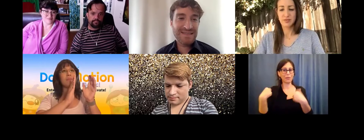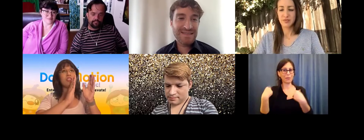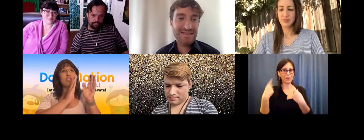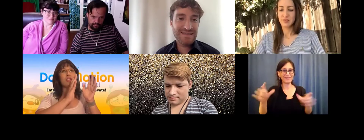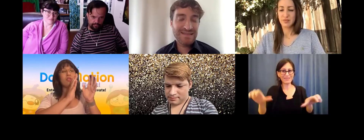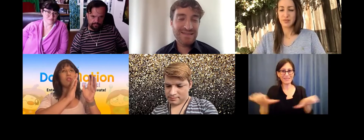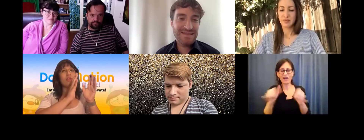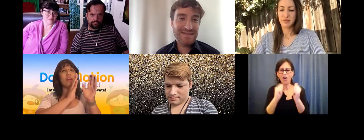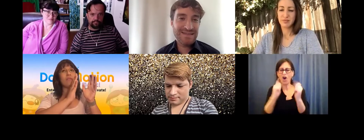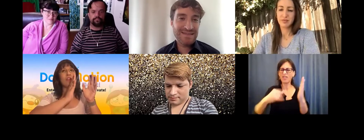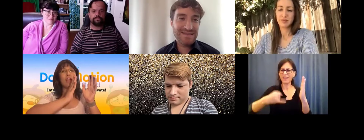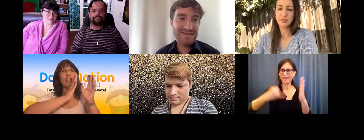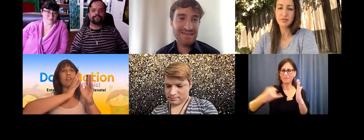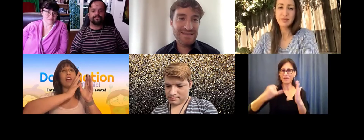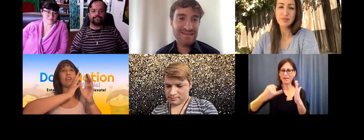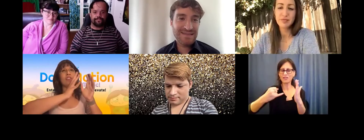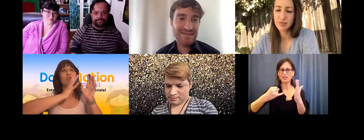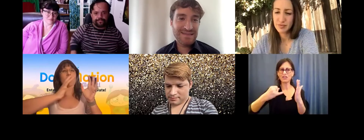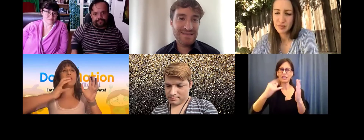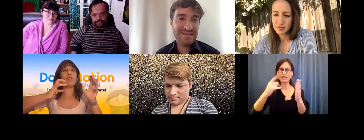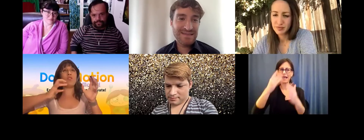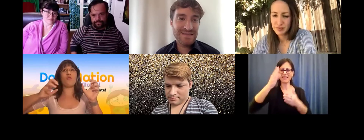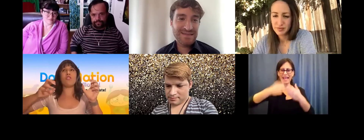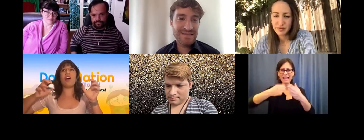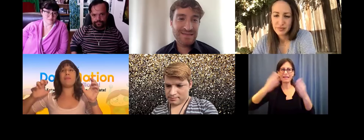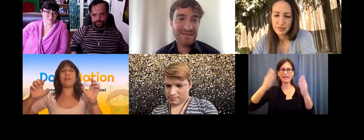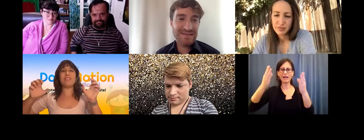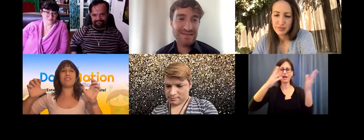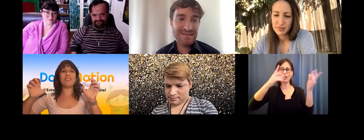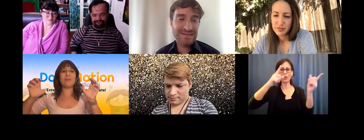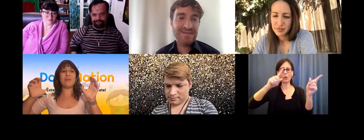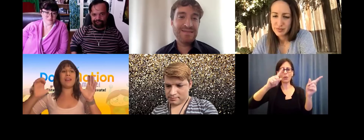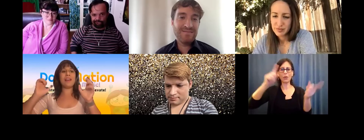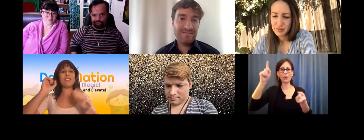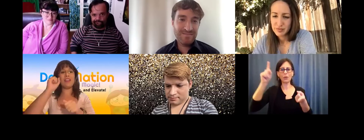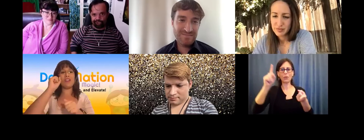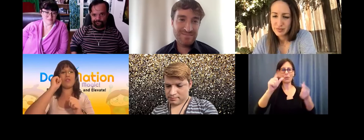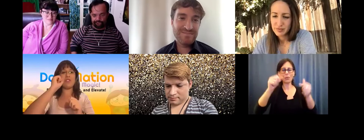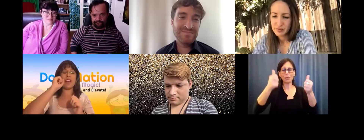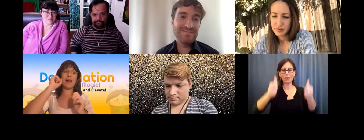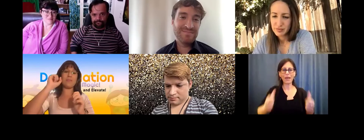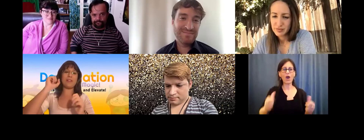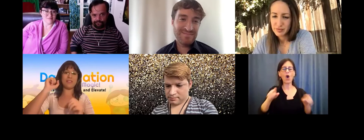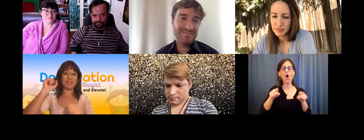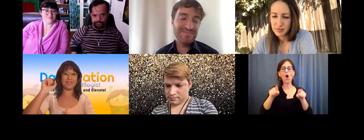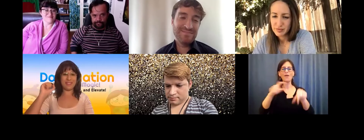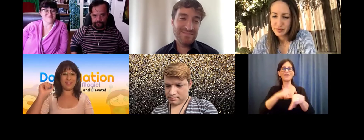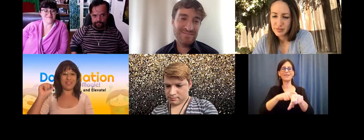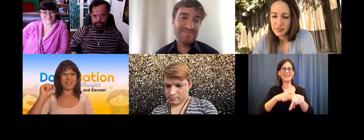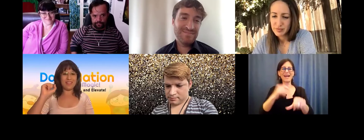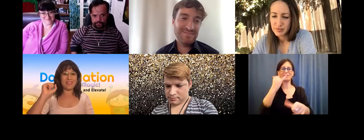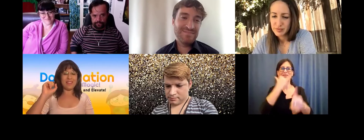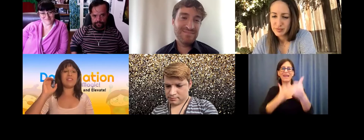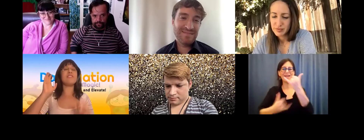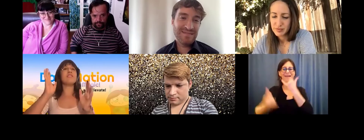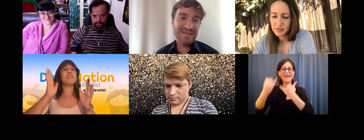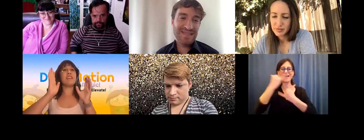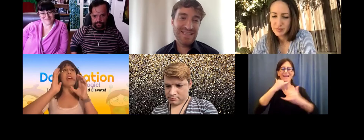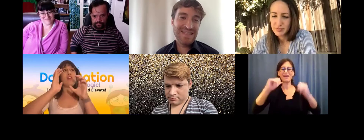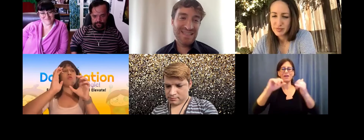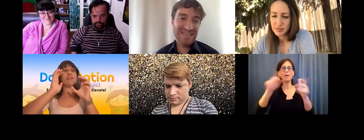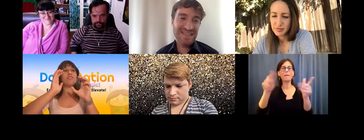see all the animation that you saw at the very end kind of degrades over time. It's just as an error